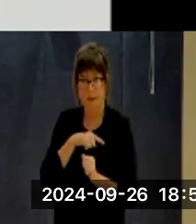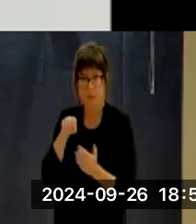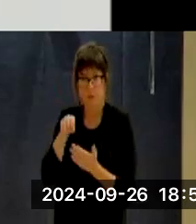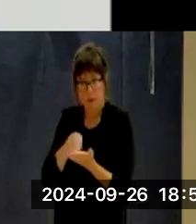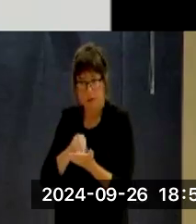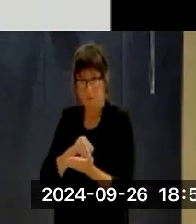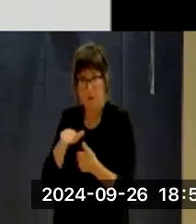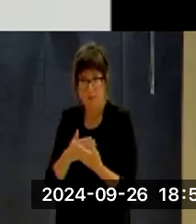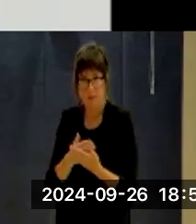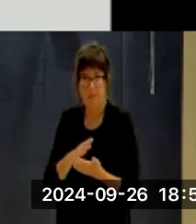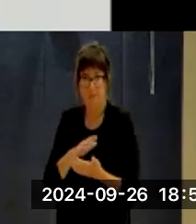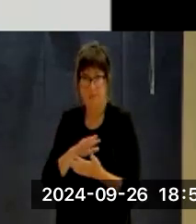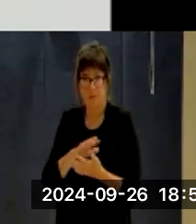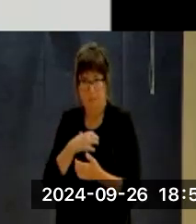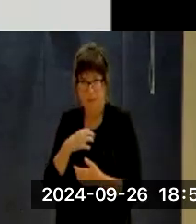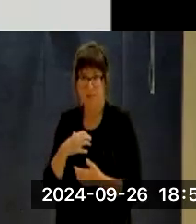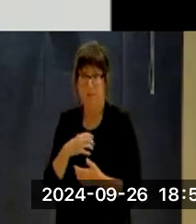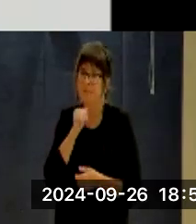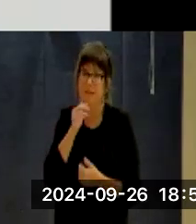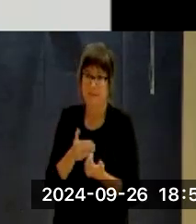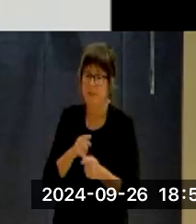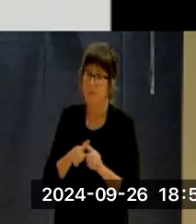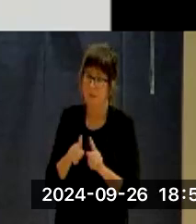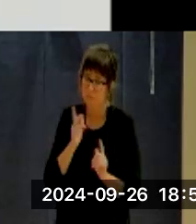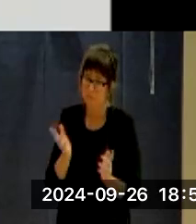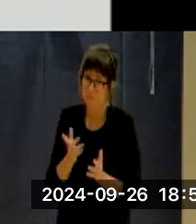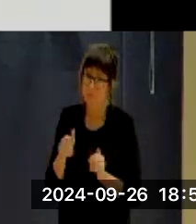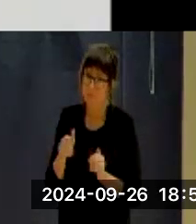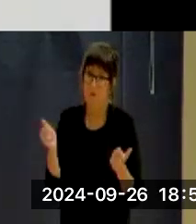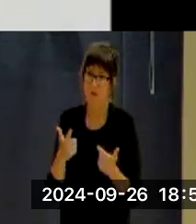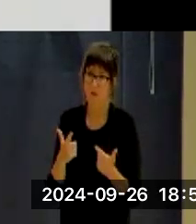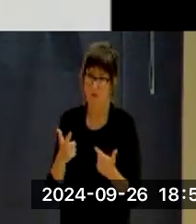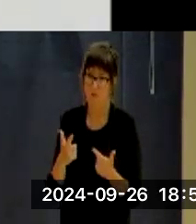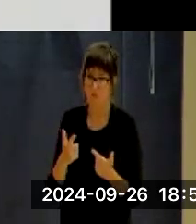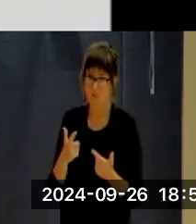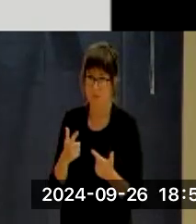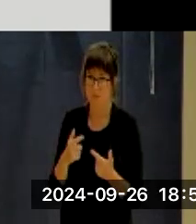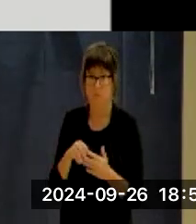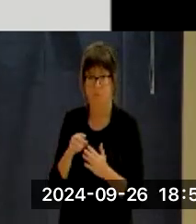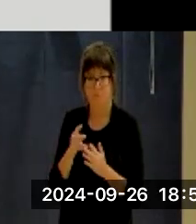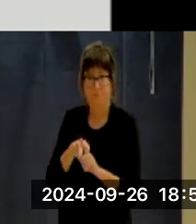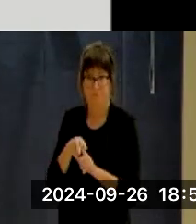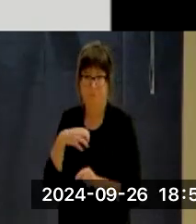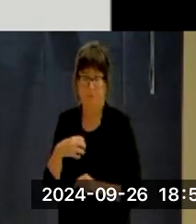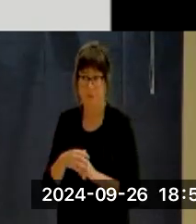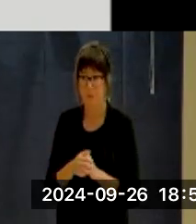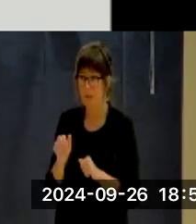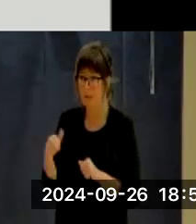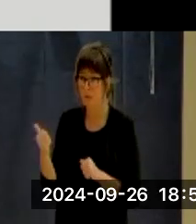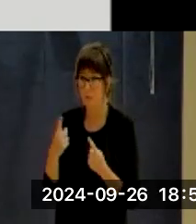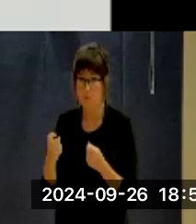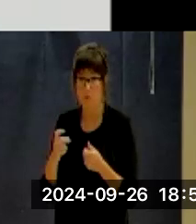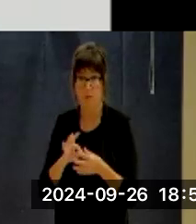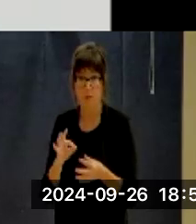Not easy, but I encourage you all to do that. Is there any other comments, questions in the